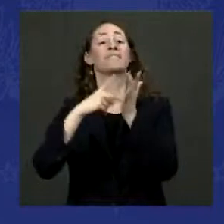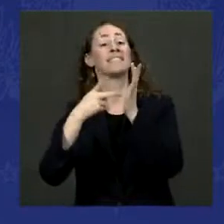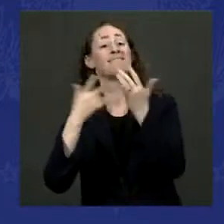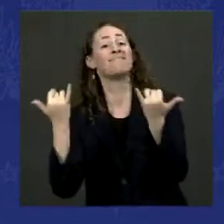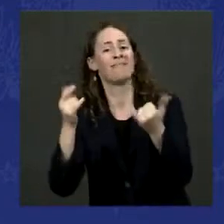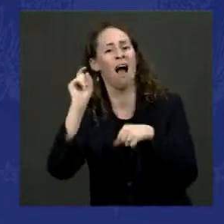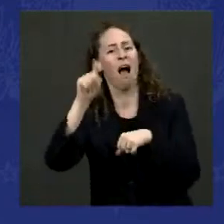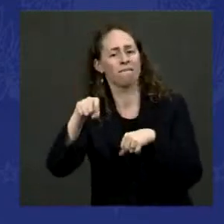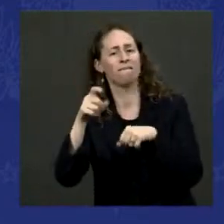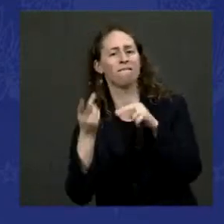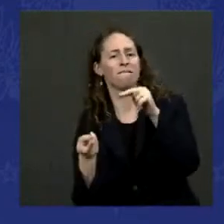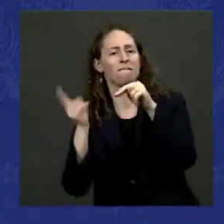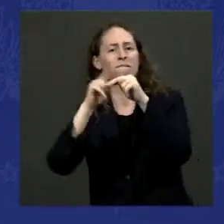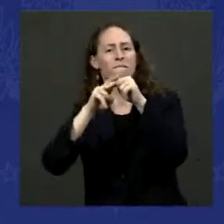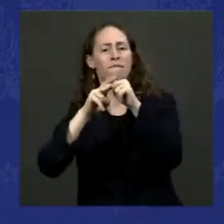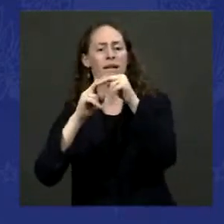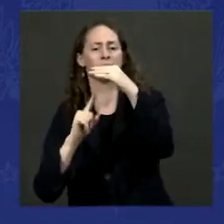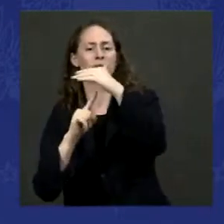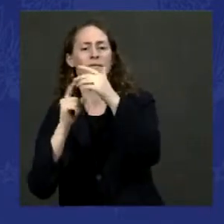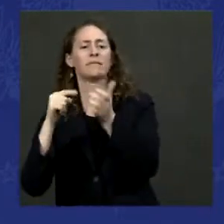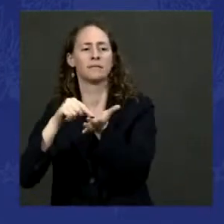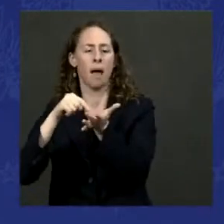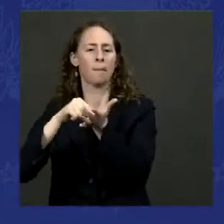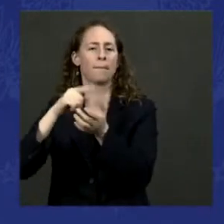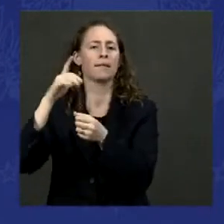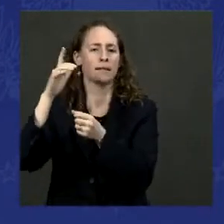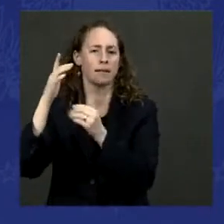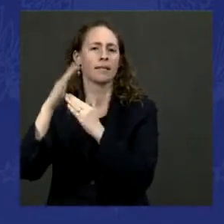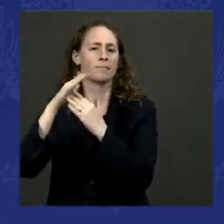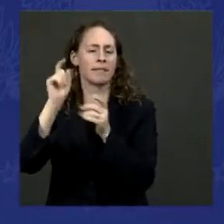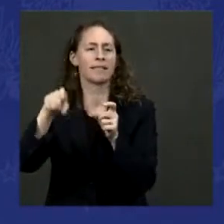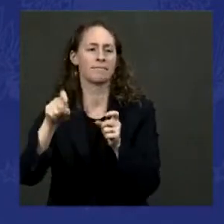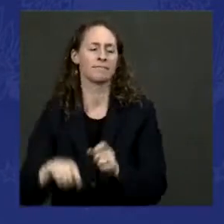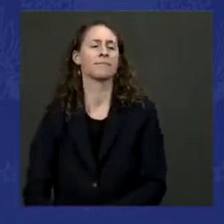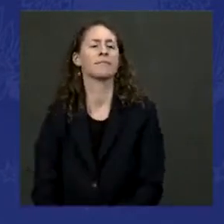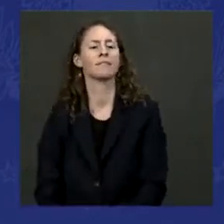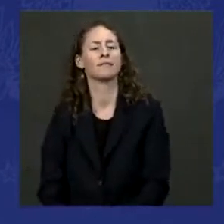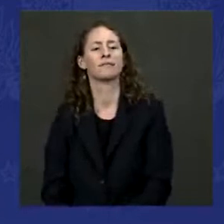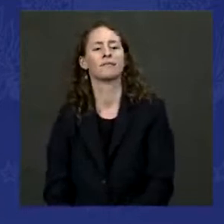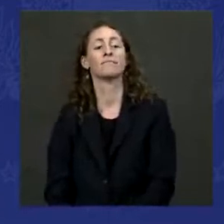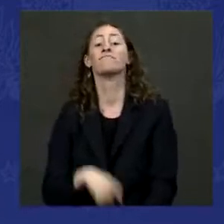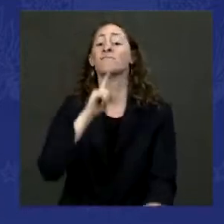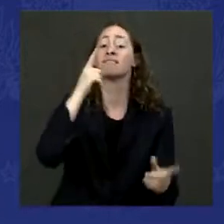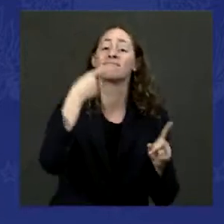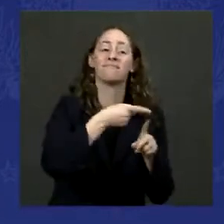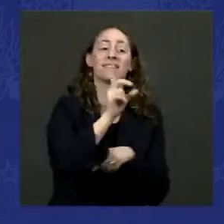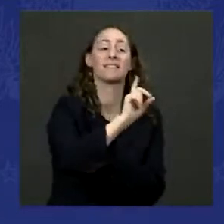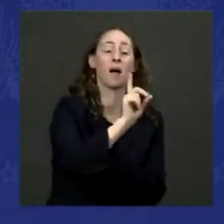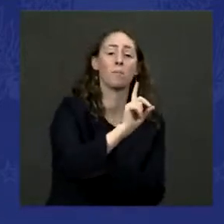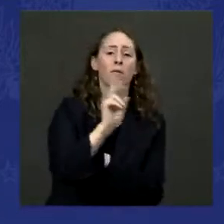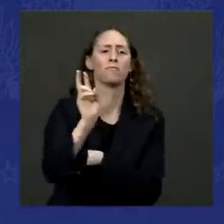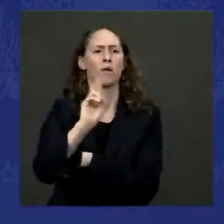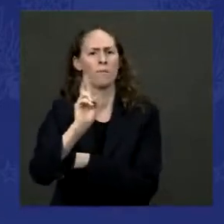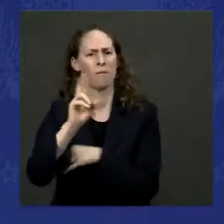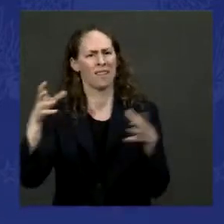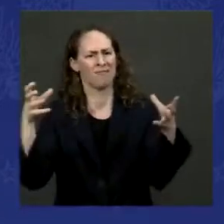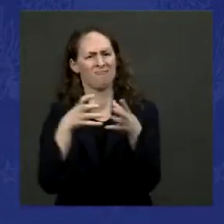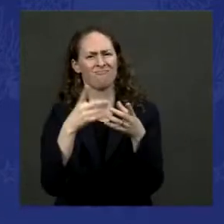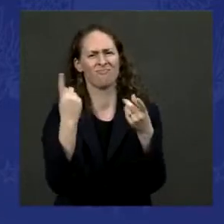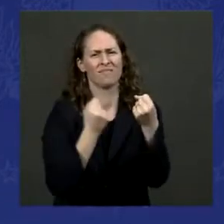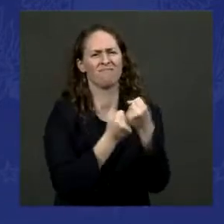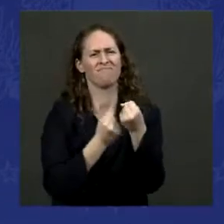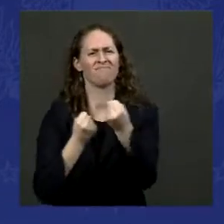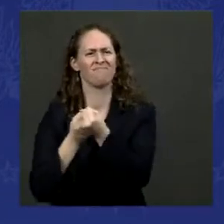raising the debt limit is usually a bipartisan undertaking, and it should be. That's what is not